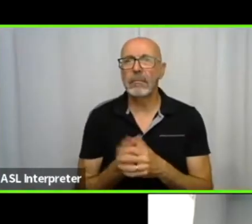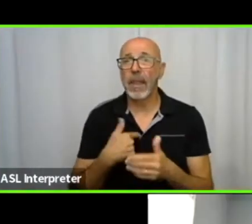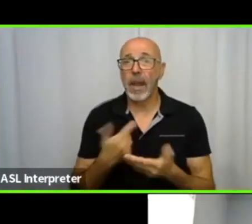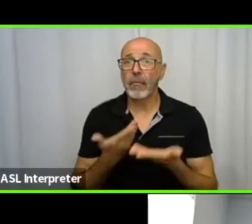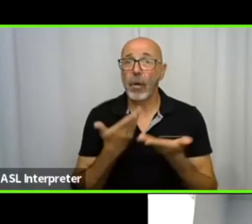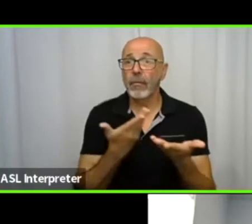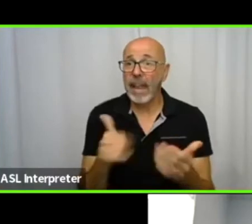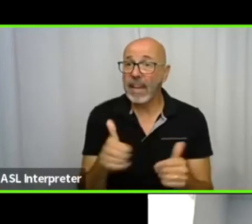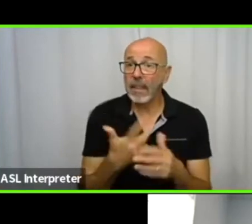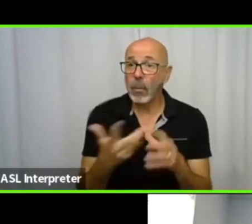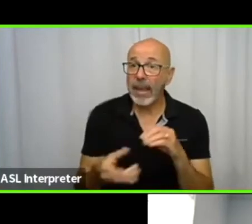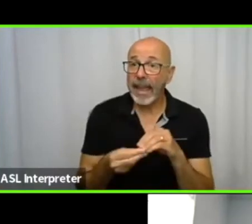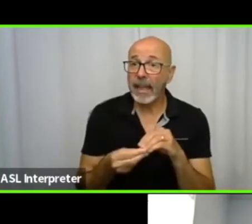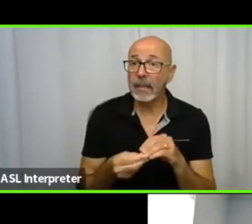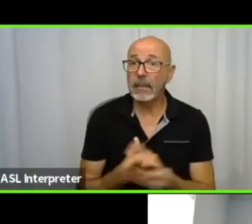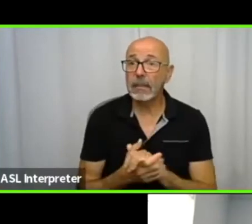offered.